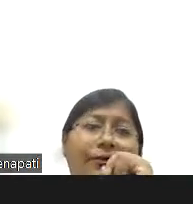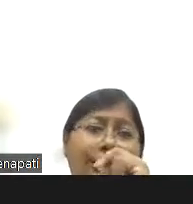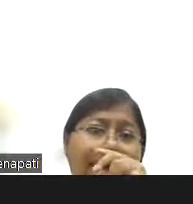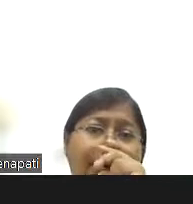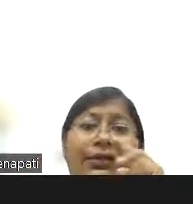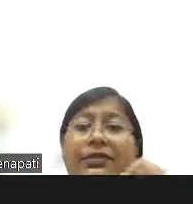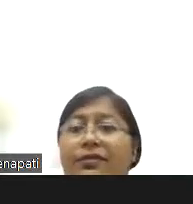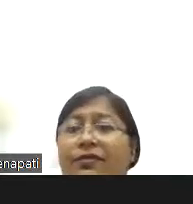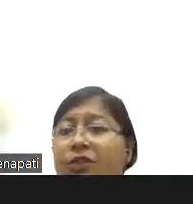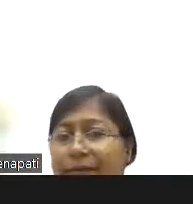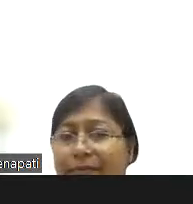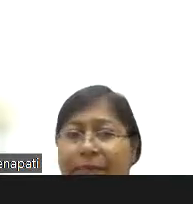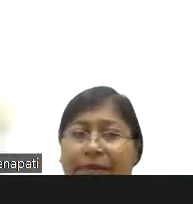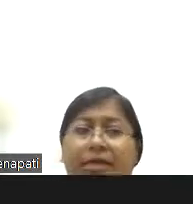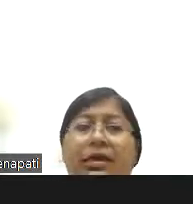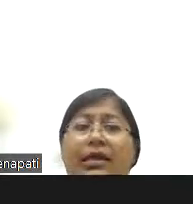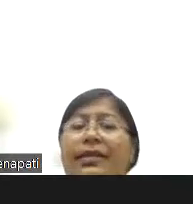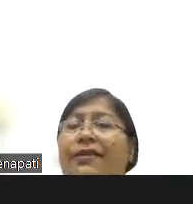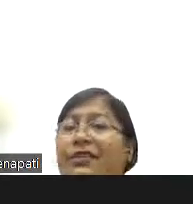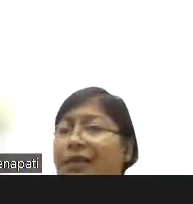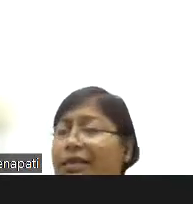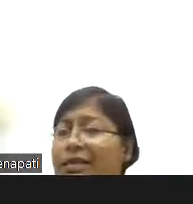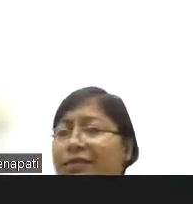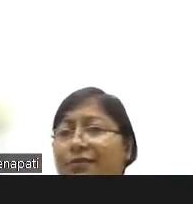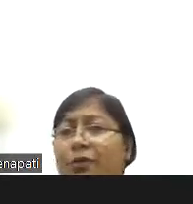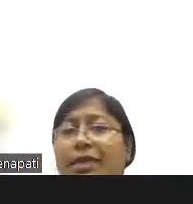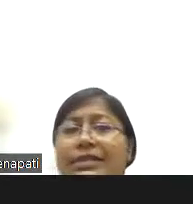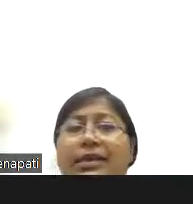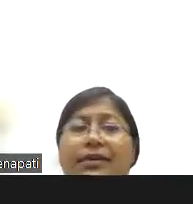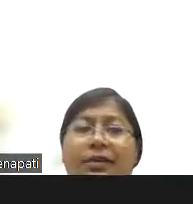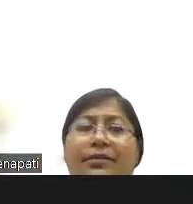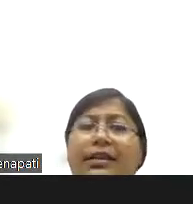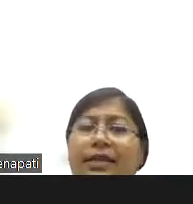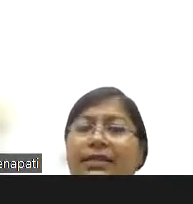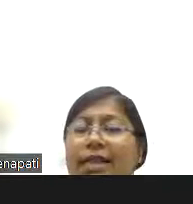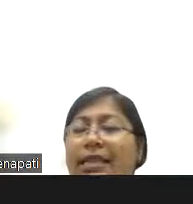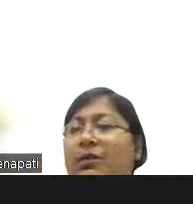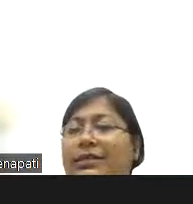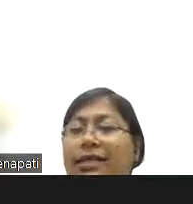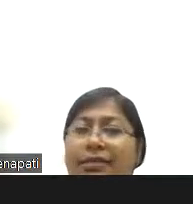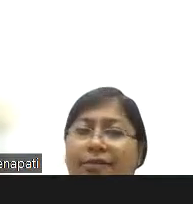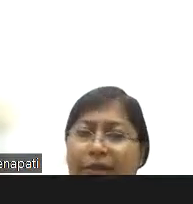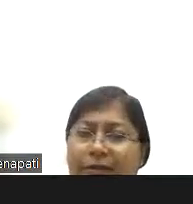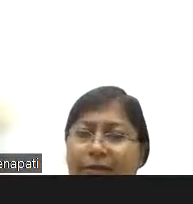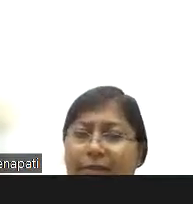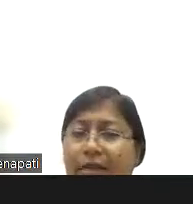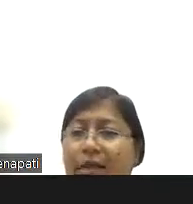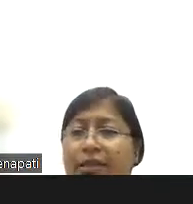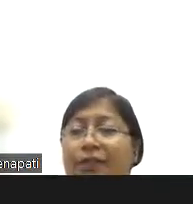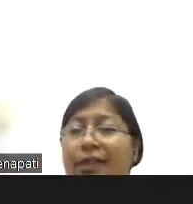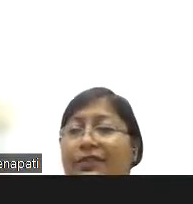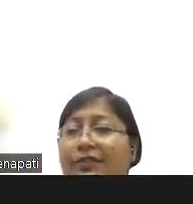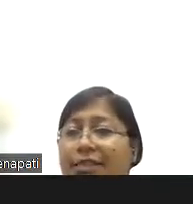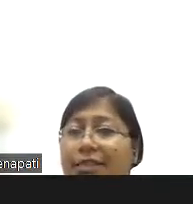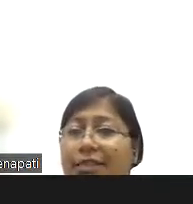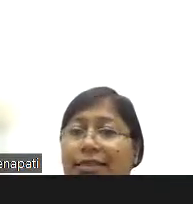Now we come for somebody with visual impairment. They have difficulty in orienting and understanding what is there in the environment. They